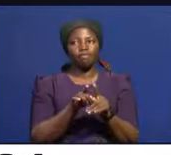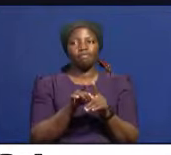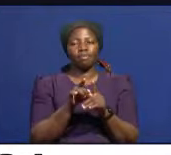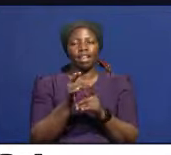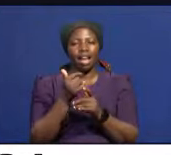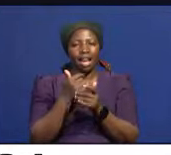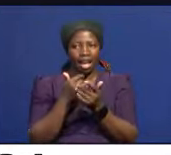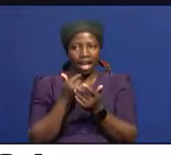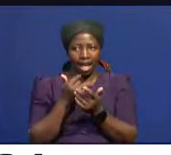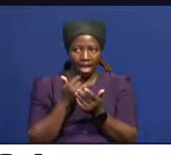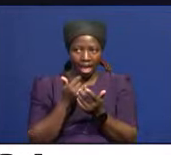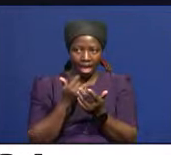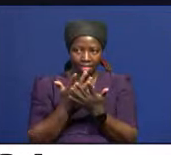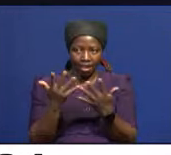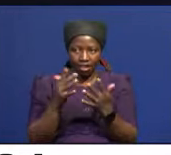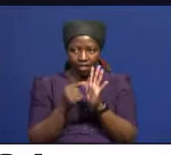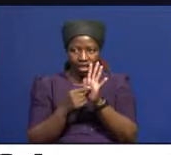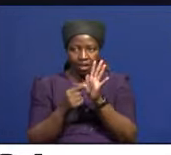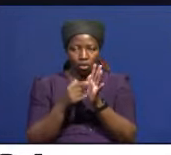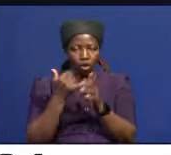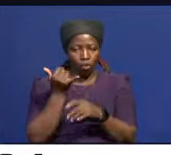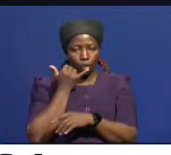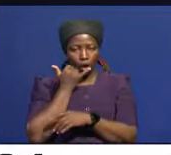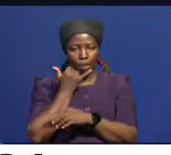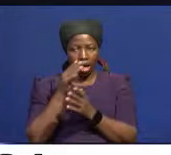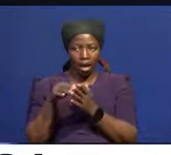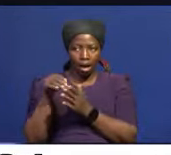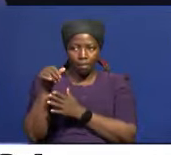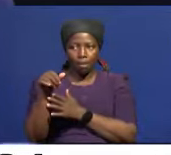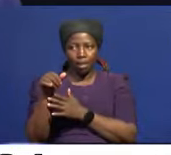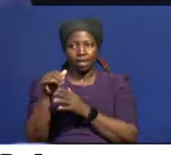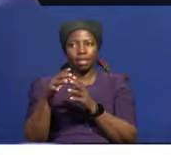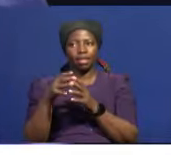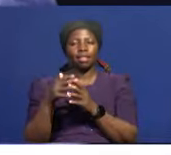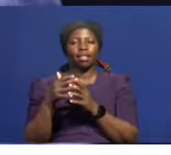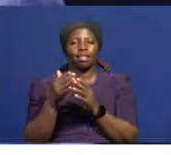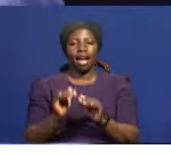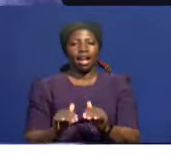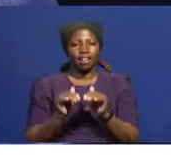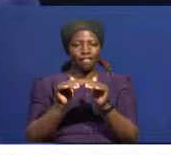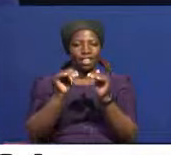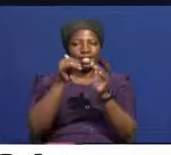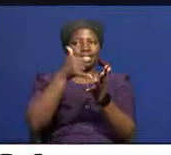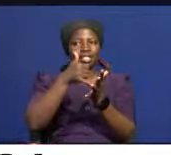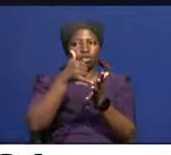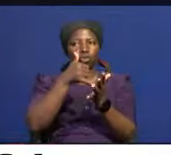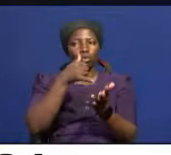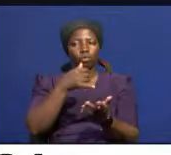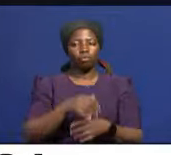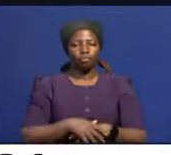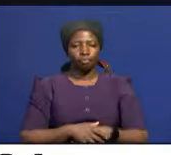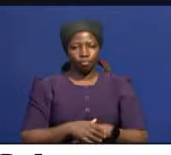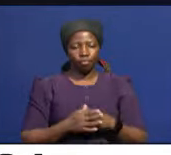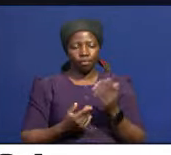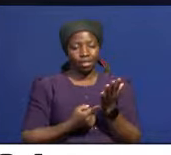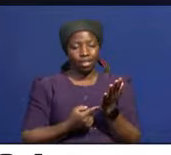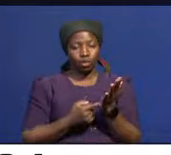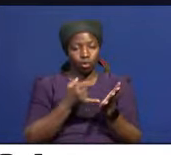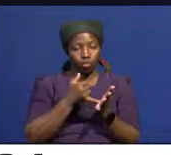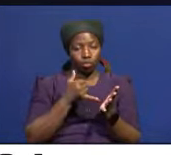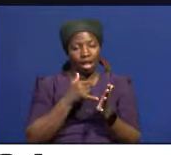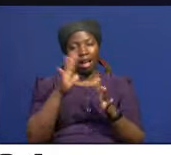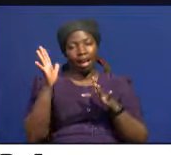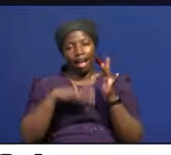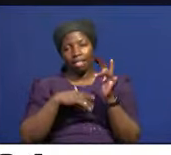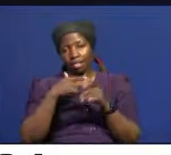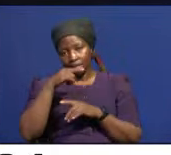payments, thereby significantly advancing digital inclusion. I cannot forget to mention that